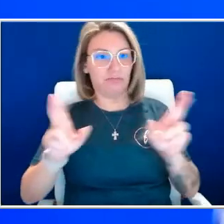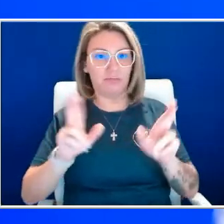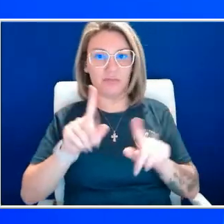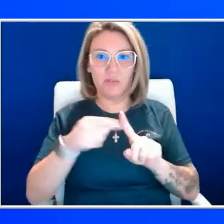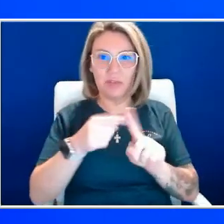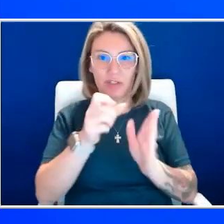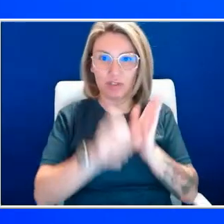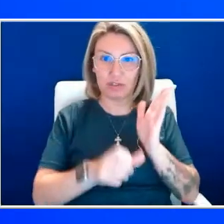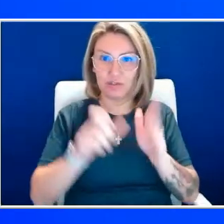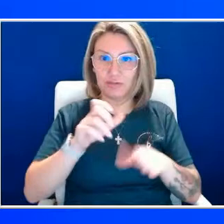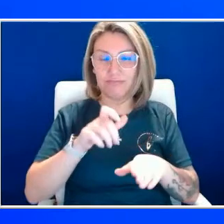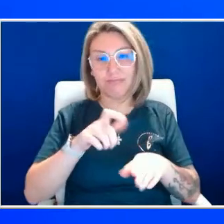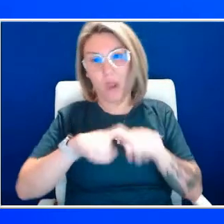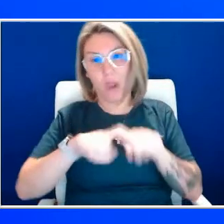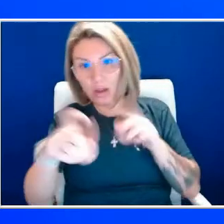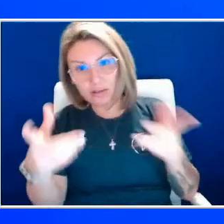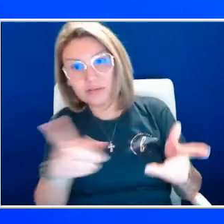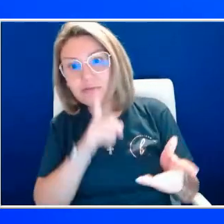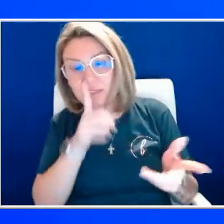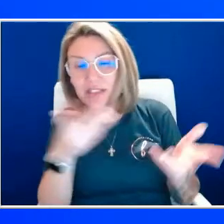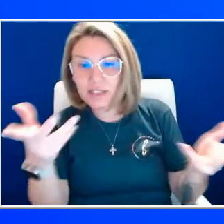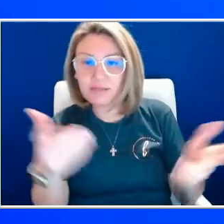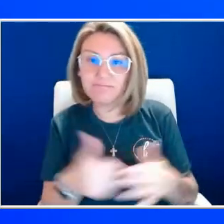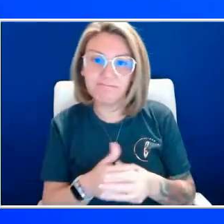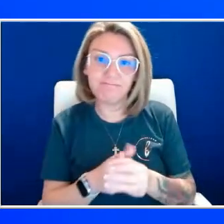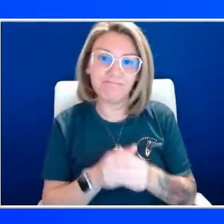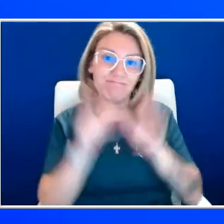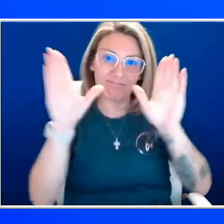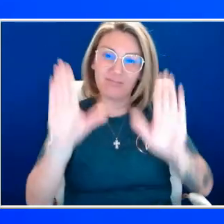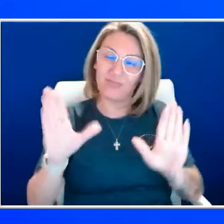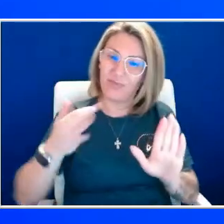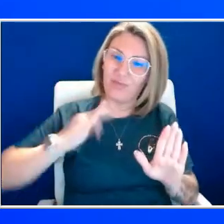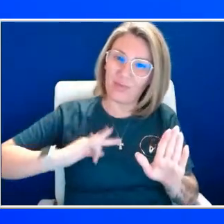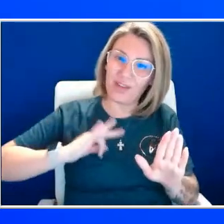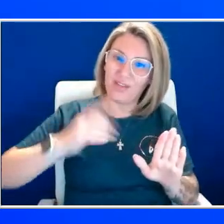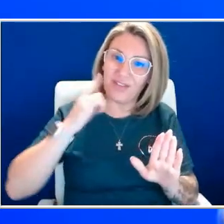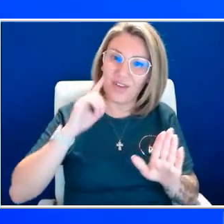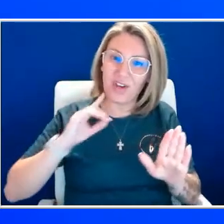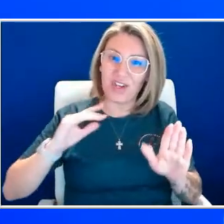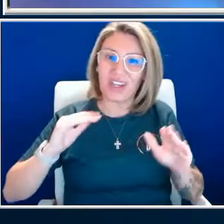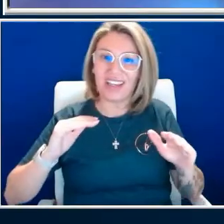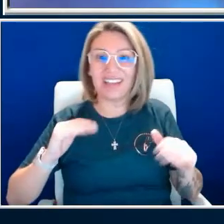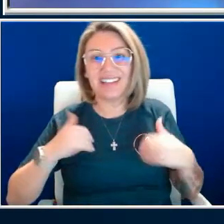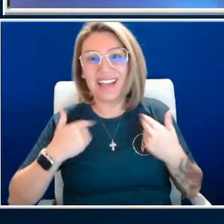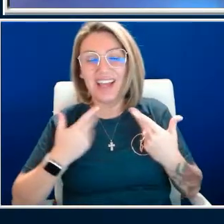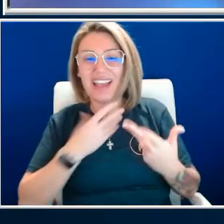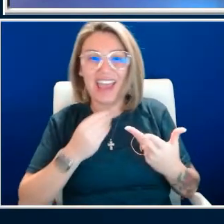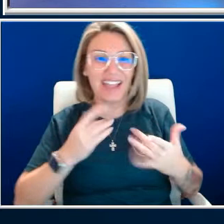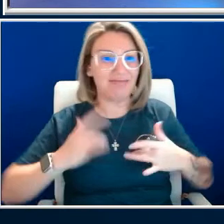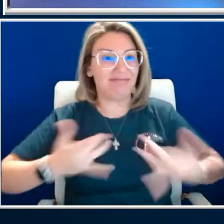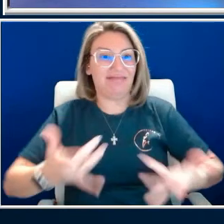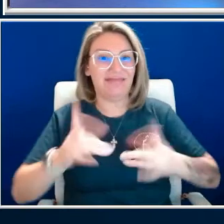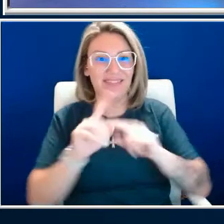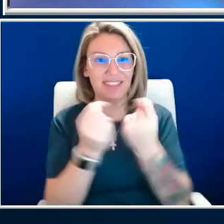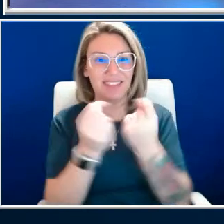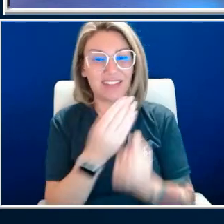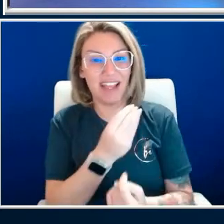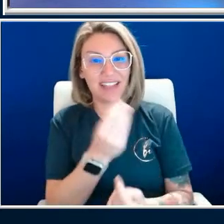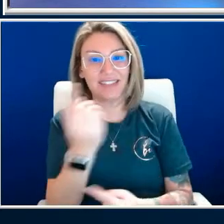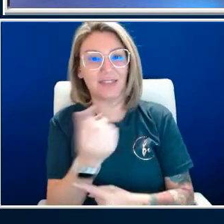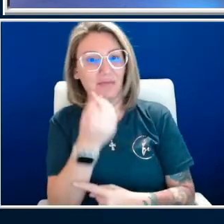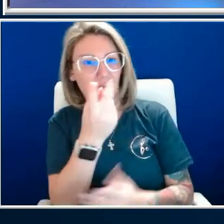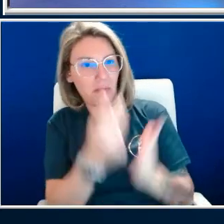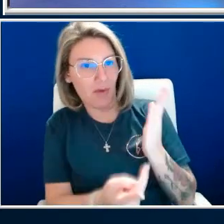really the great benefit of young and enthusiastic team. And something that you both have always said is, like, you know,